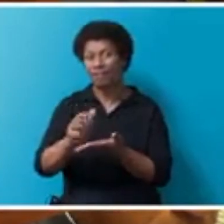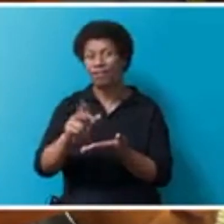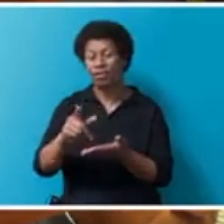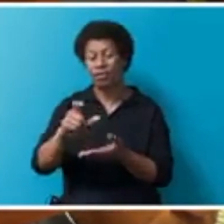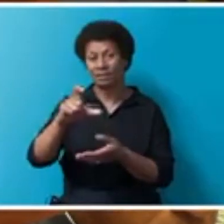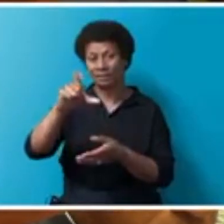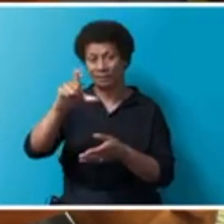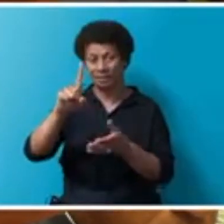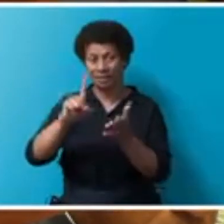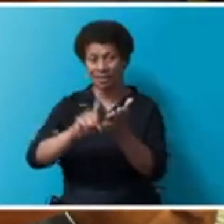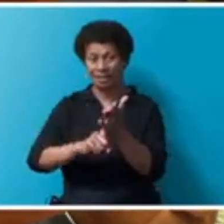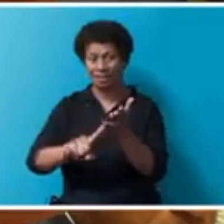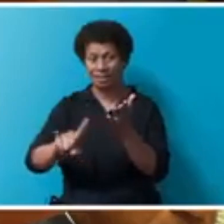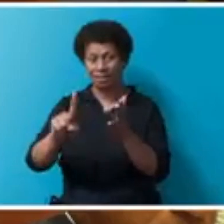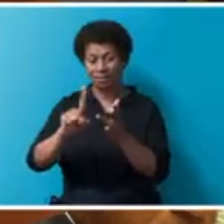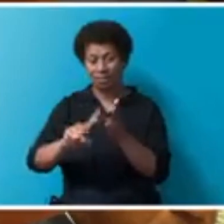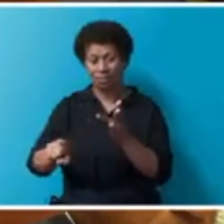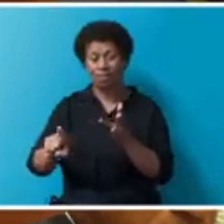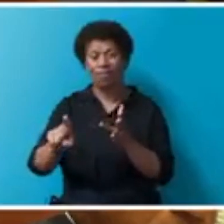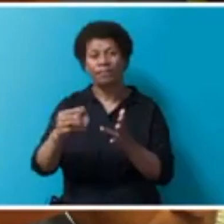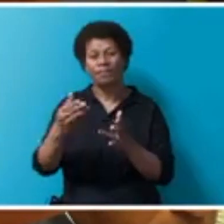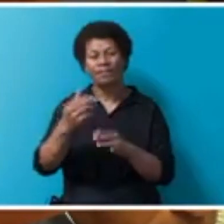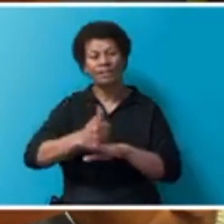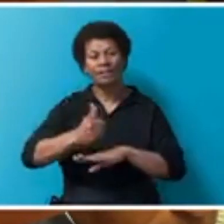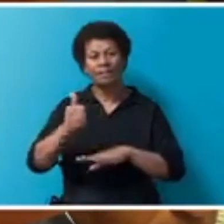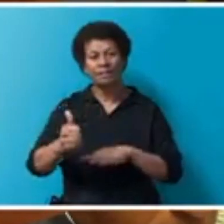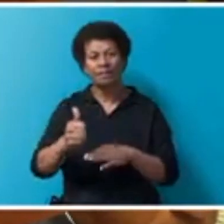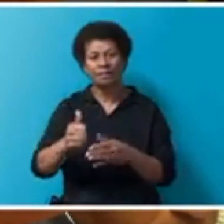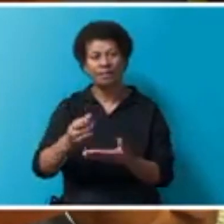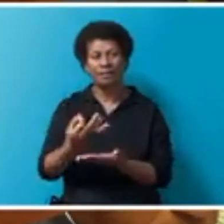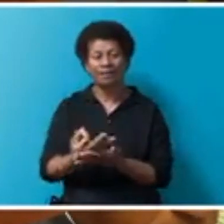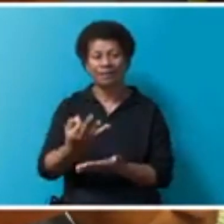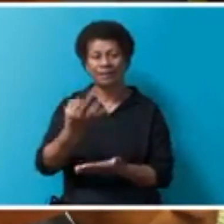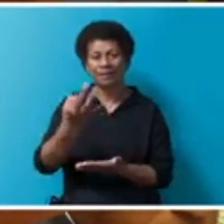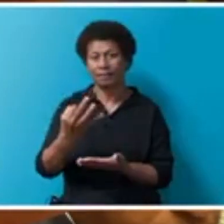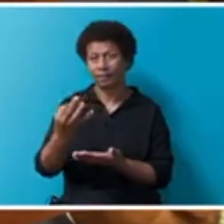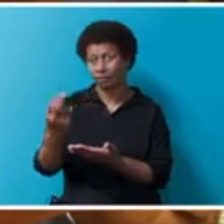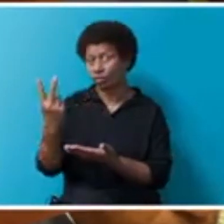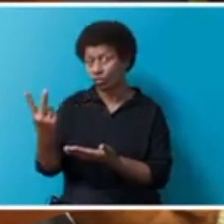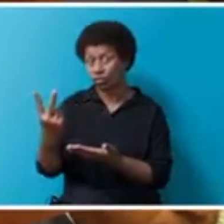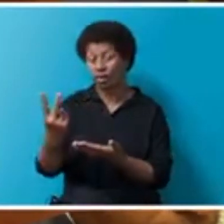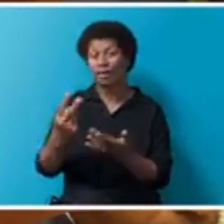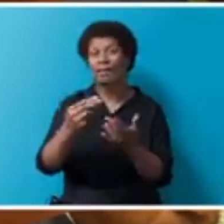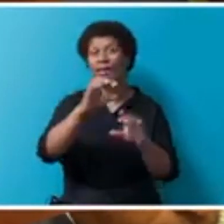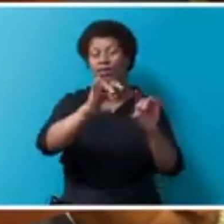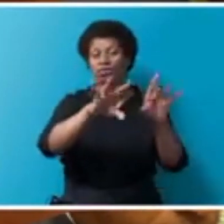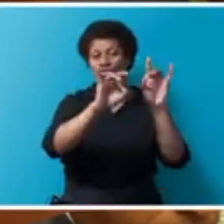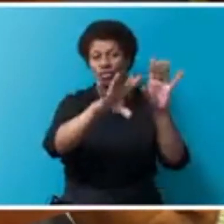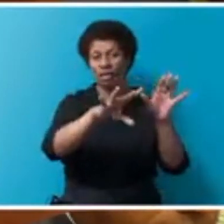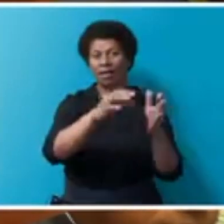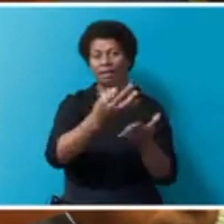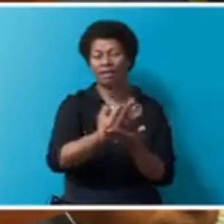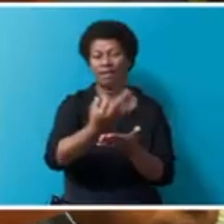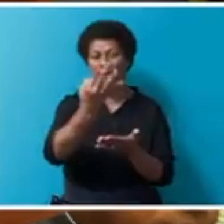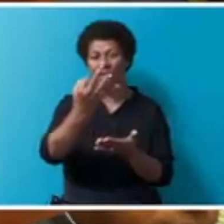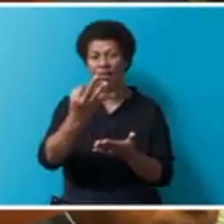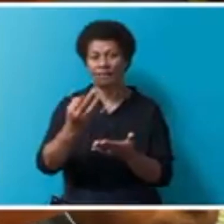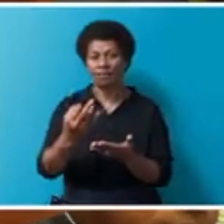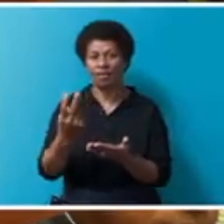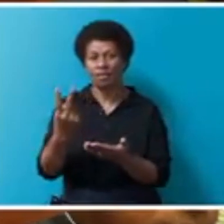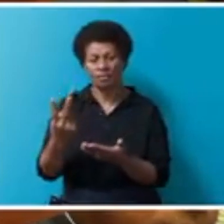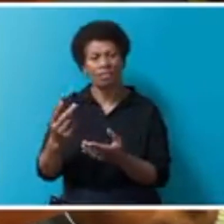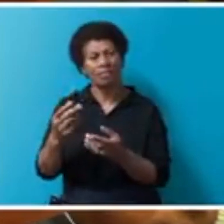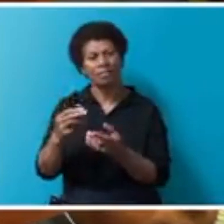4 in Australia, where the Fiji government is funding 2 and the Australian government is funding 2 of the country liaison